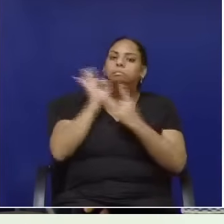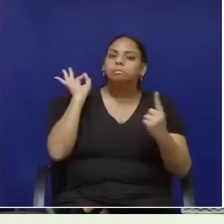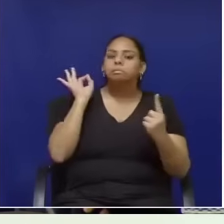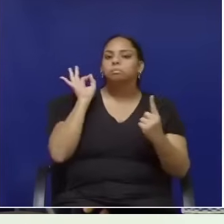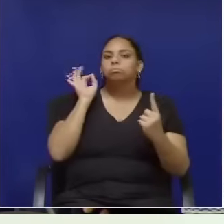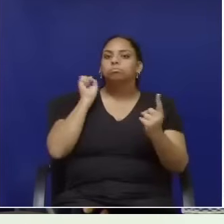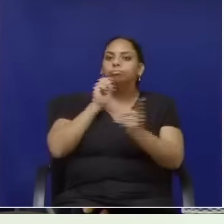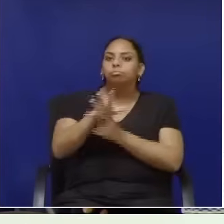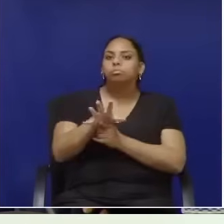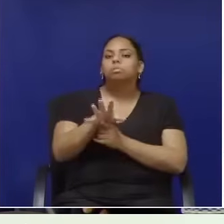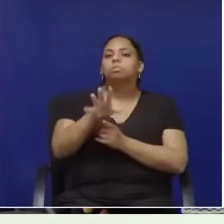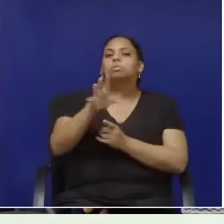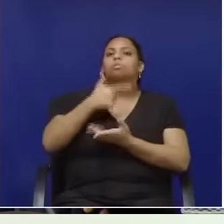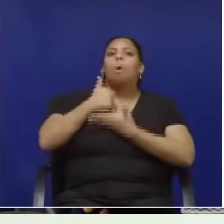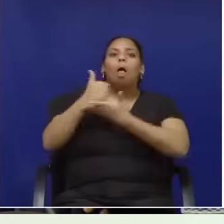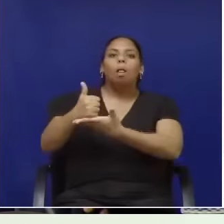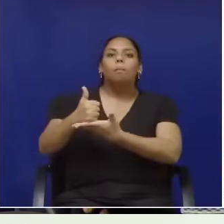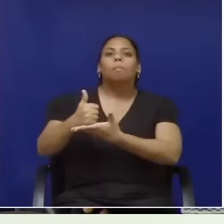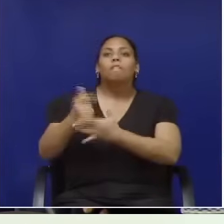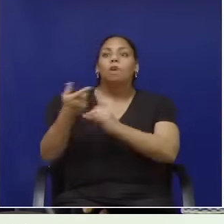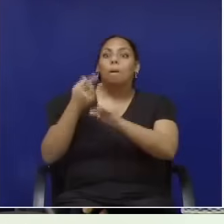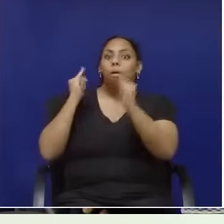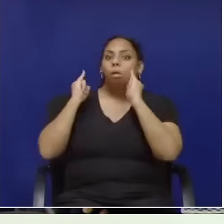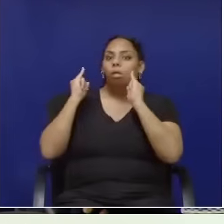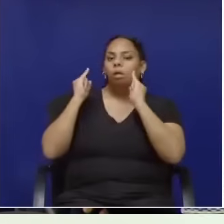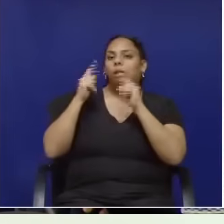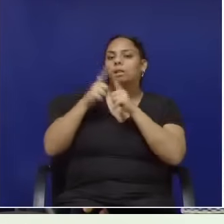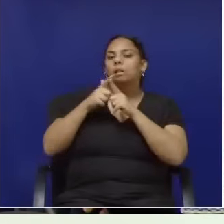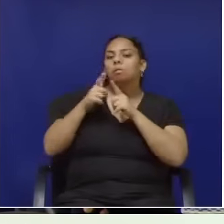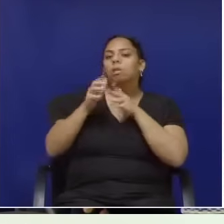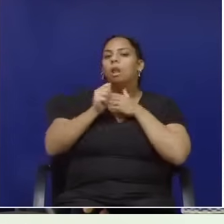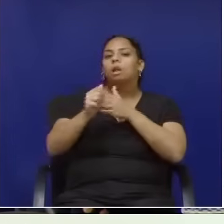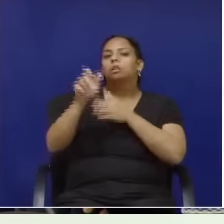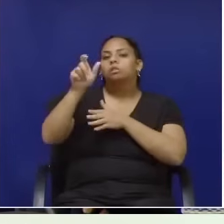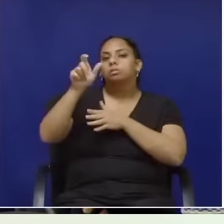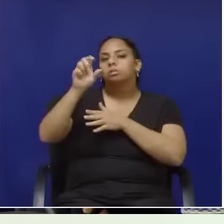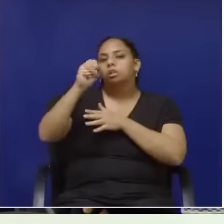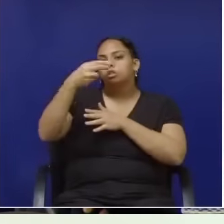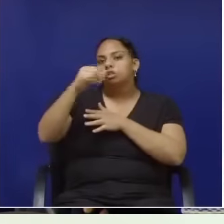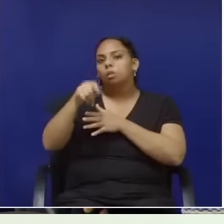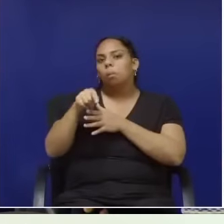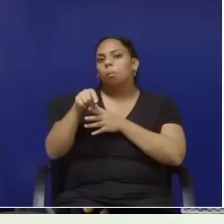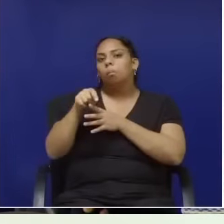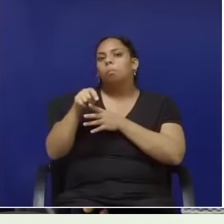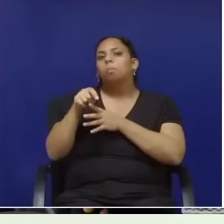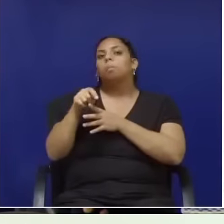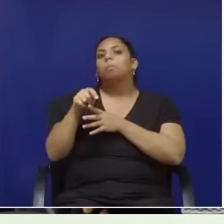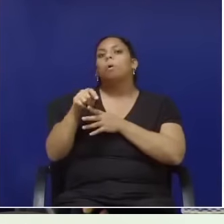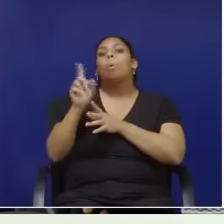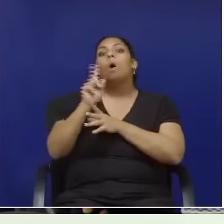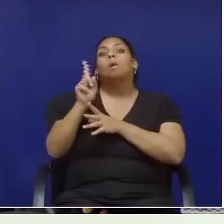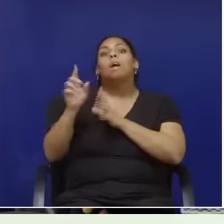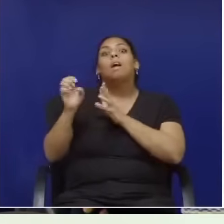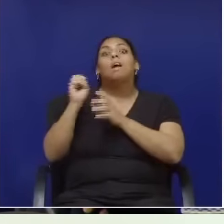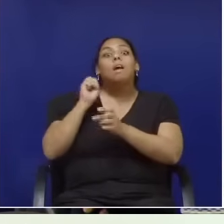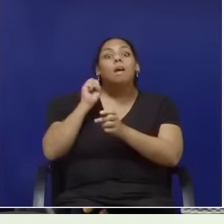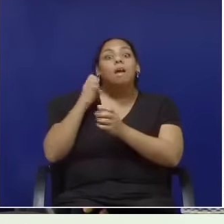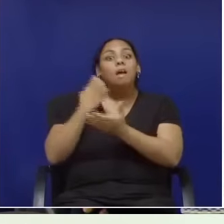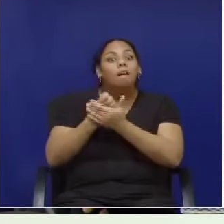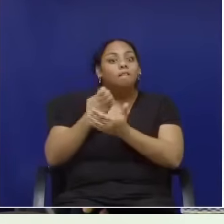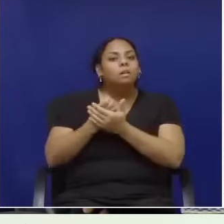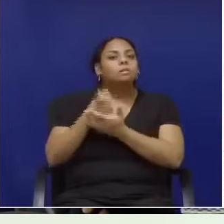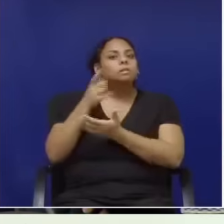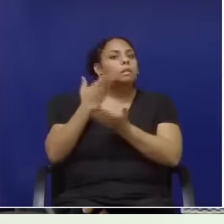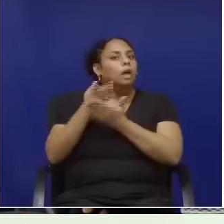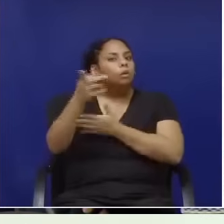been implemented since the emergence of the leadership instability, and what actual evidence can you give us that